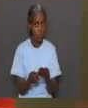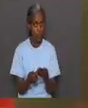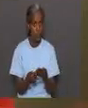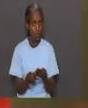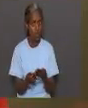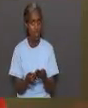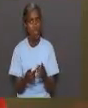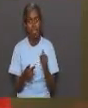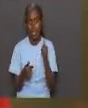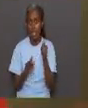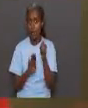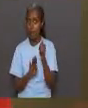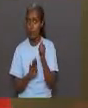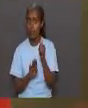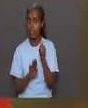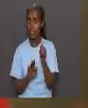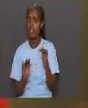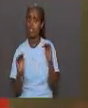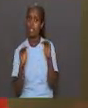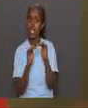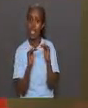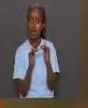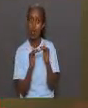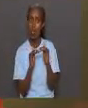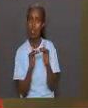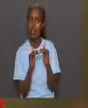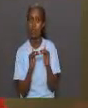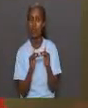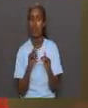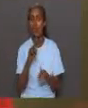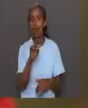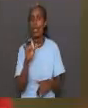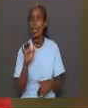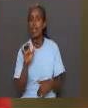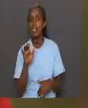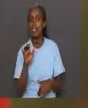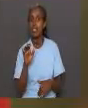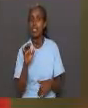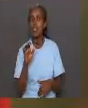Therefore, AB is equal to